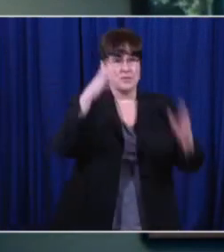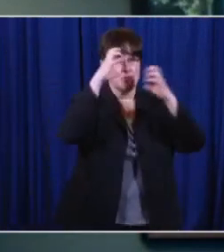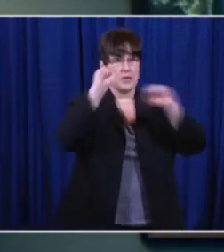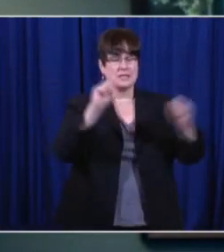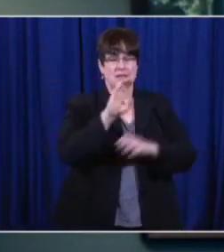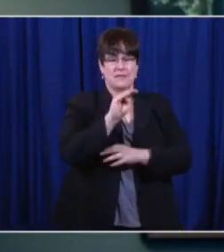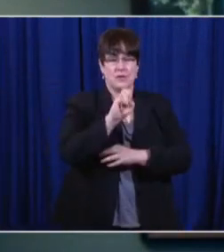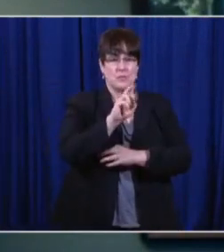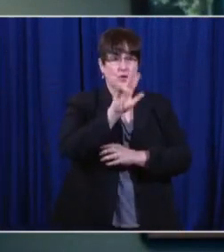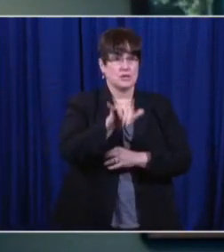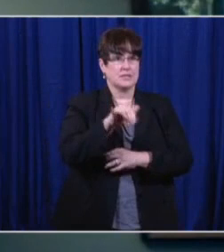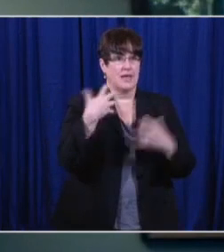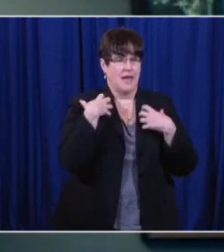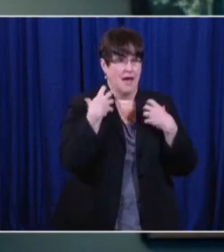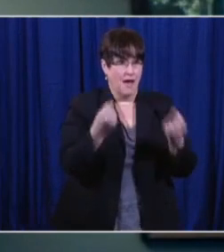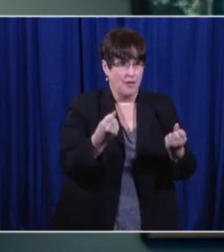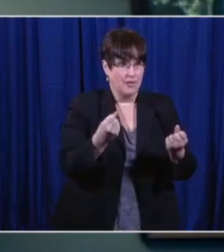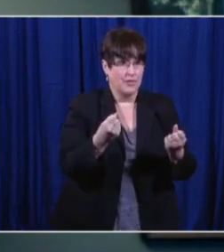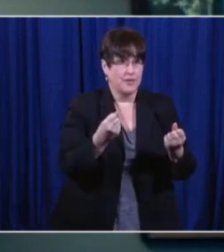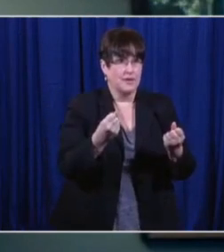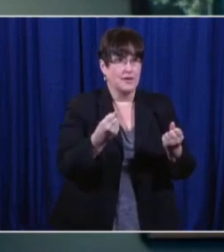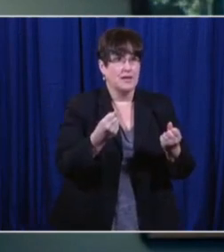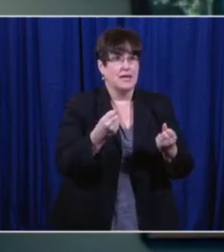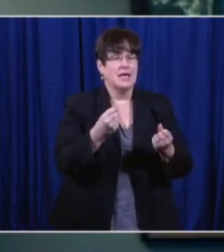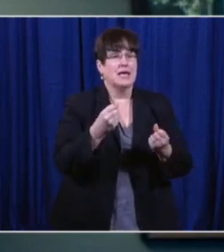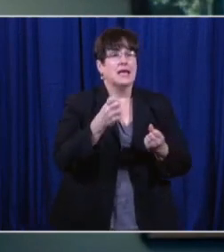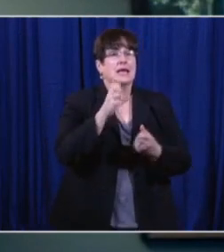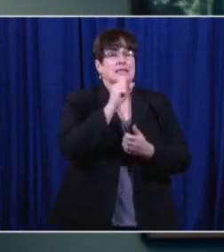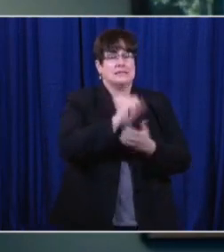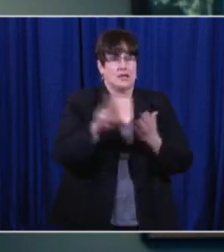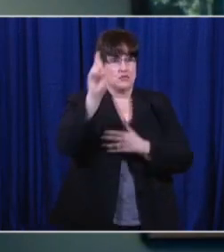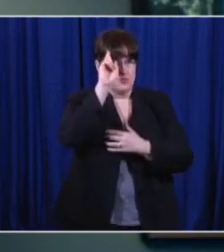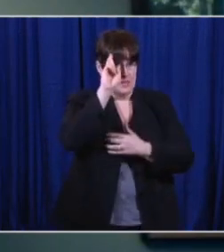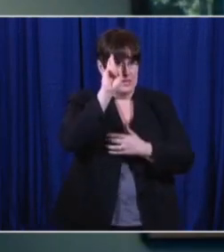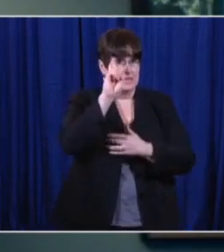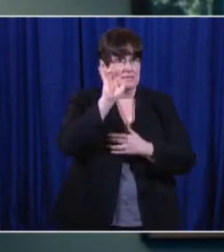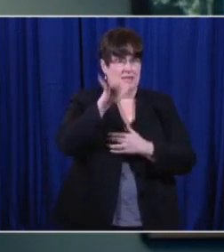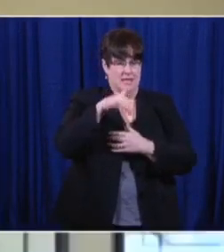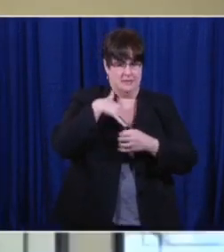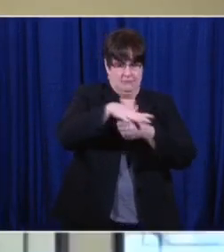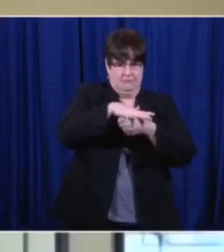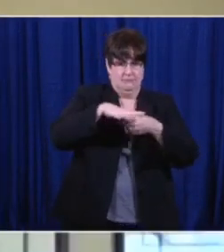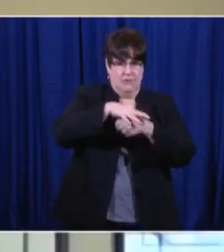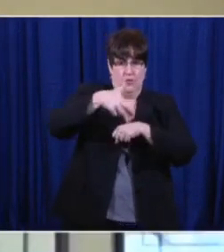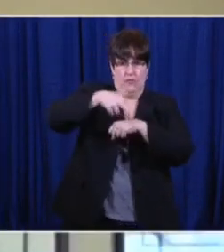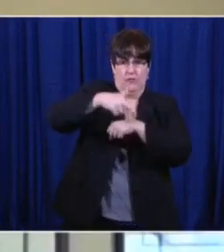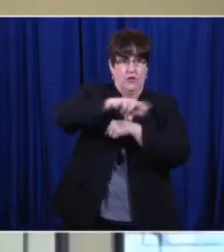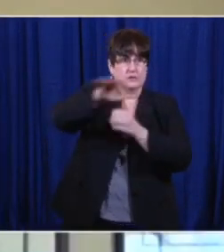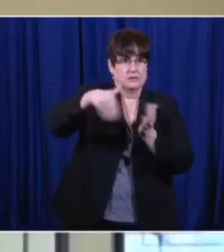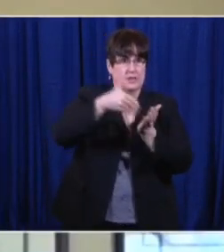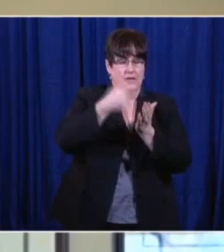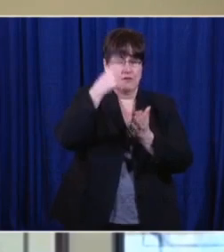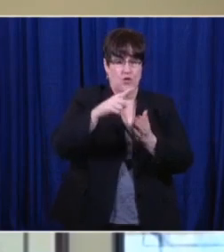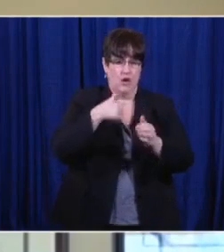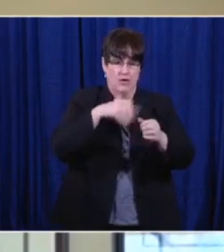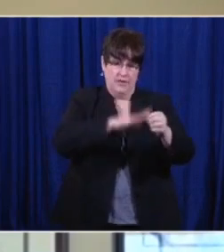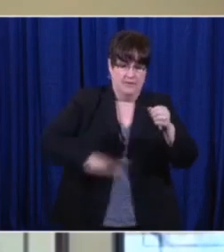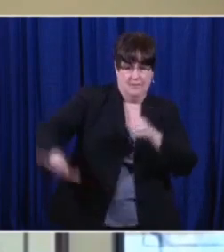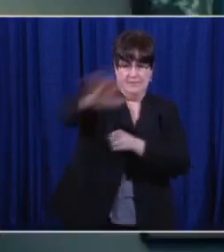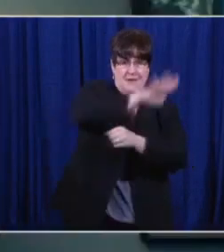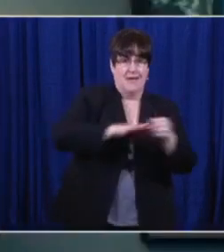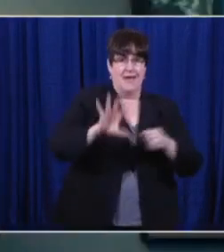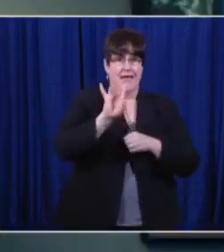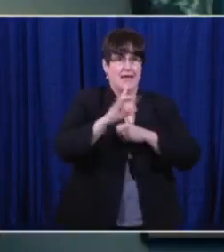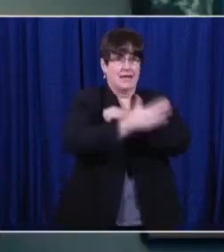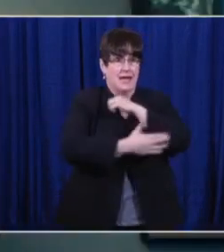Allen County, here where we're located. St. Rita's is a major regional referral center for the 8 counties surrounding us,